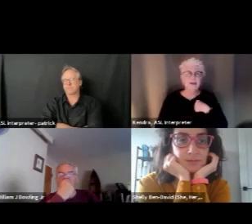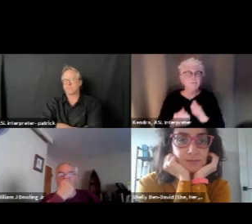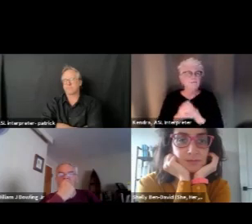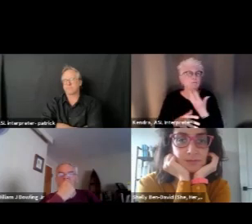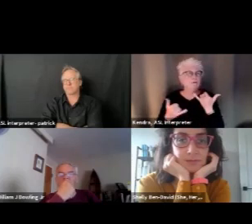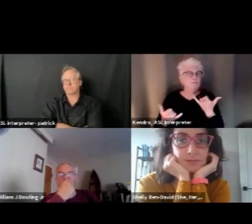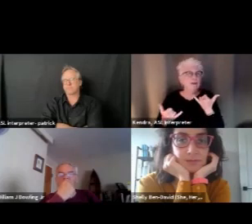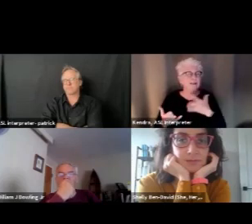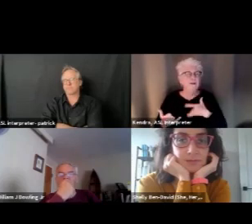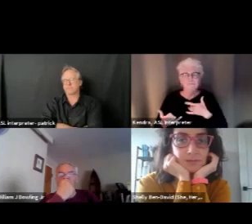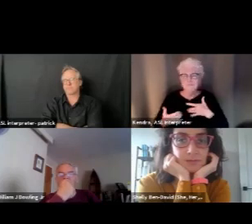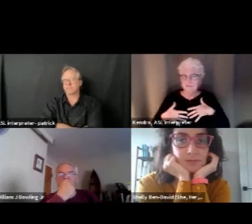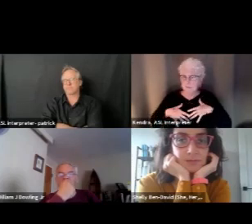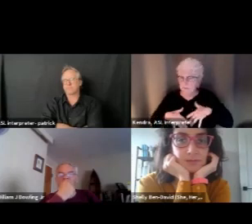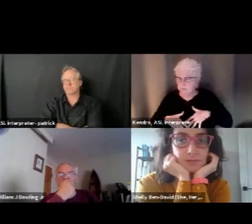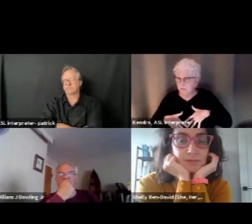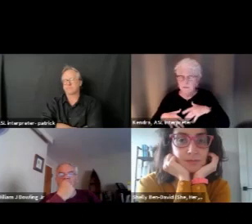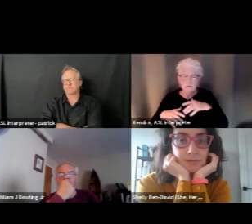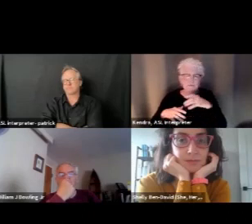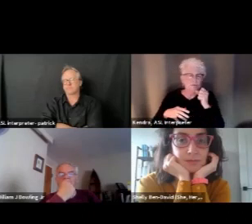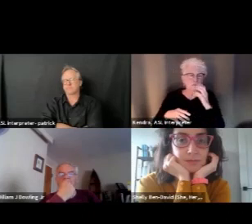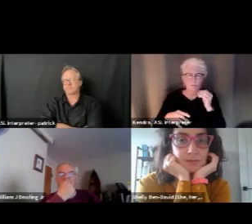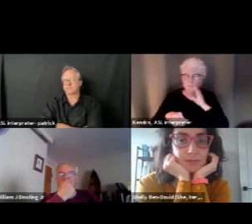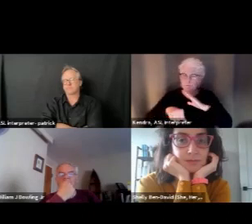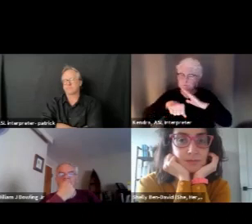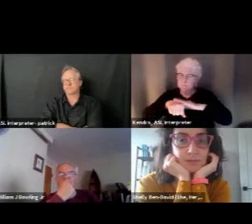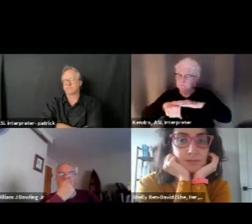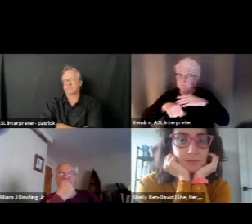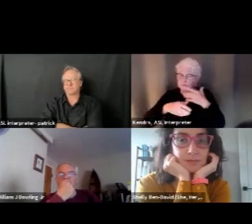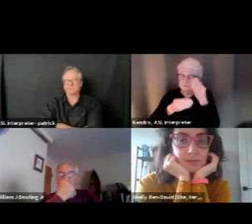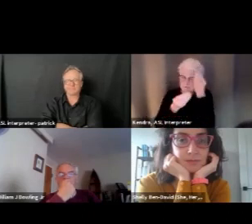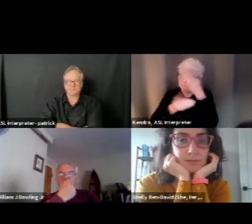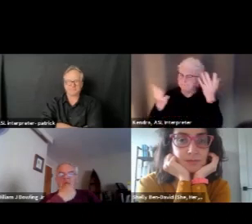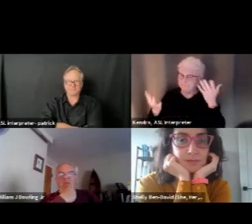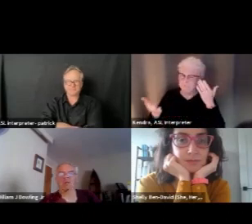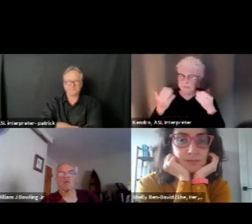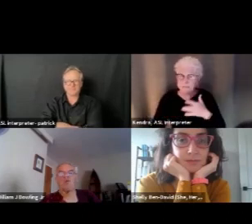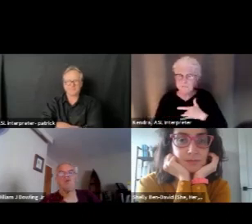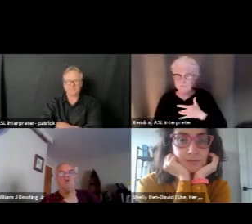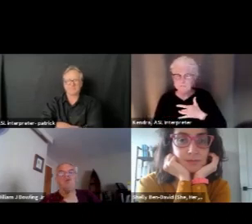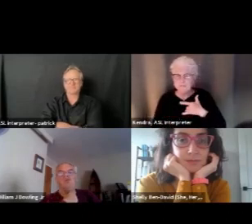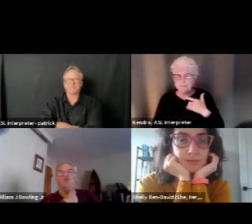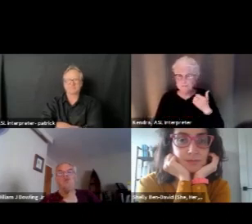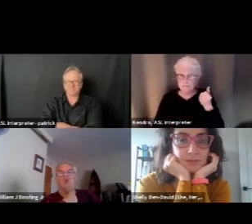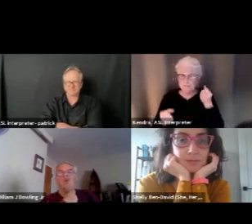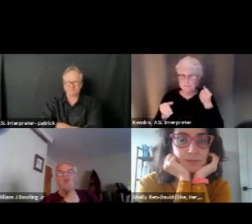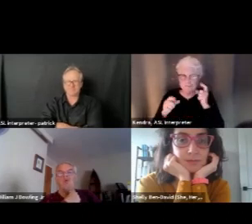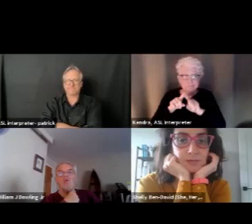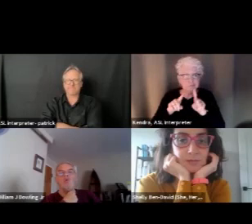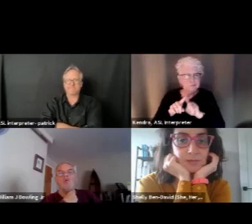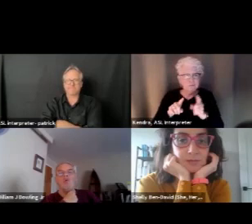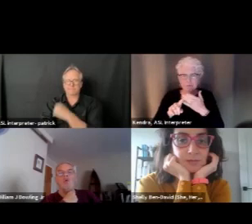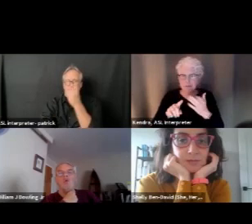things. So I just wanted to give you a heads up that you might feel a bunch of things, and I'm